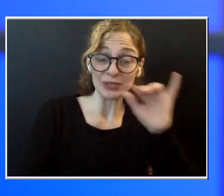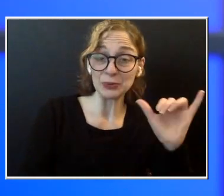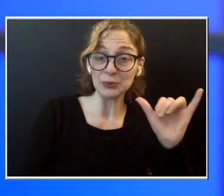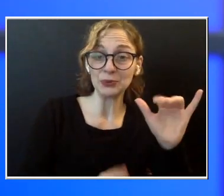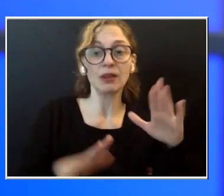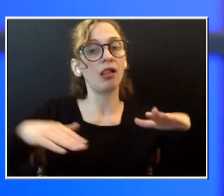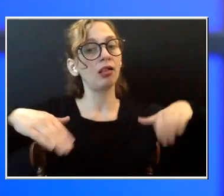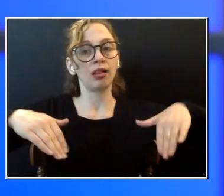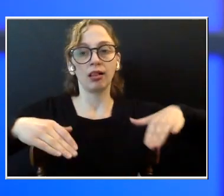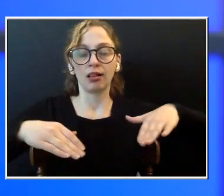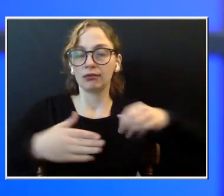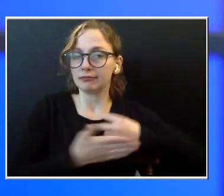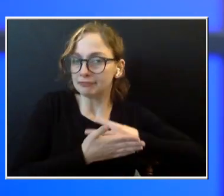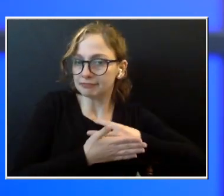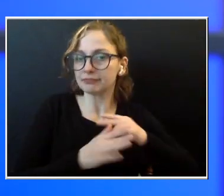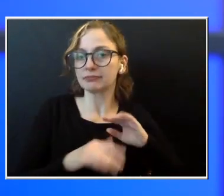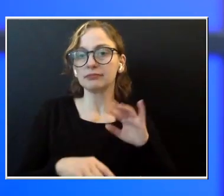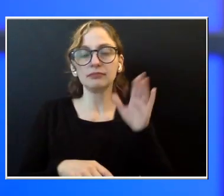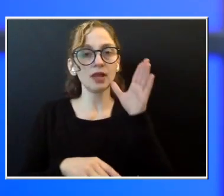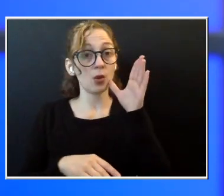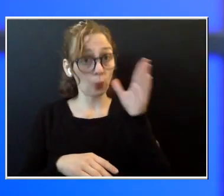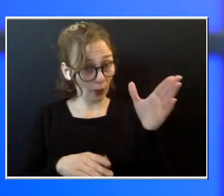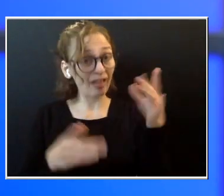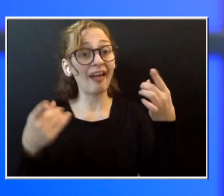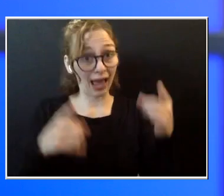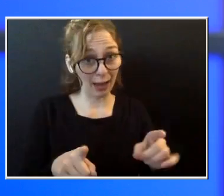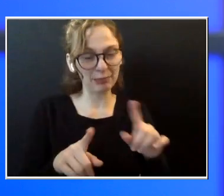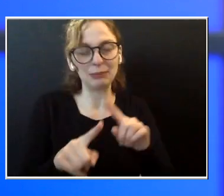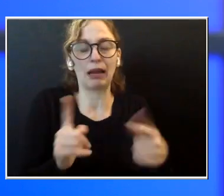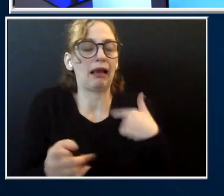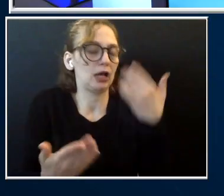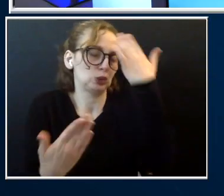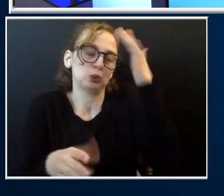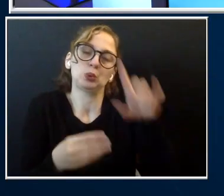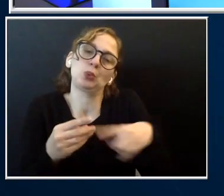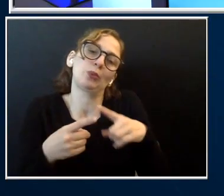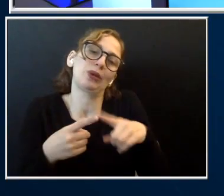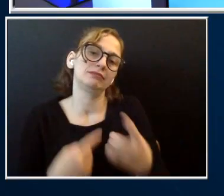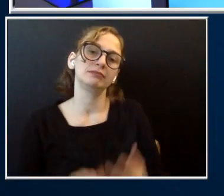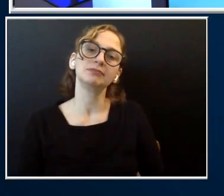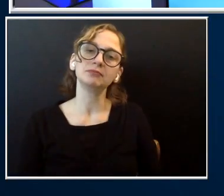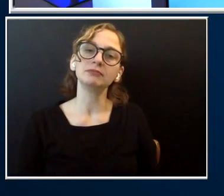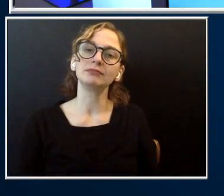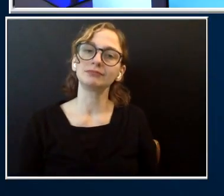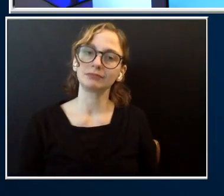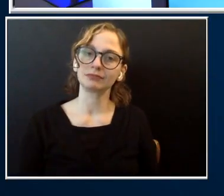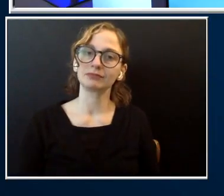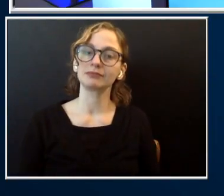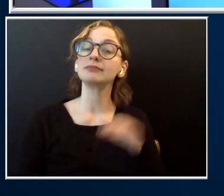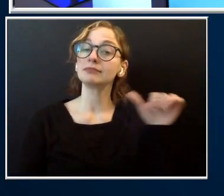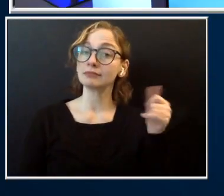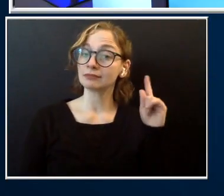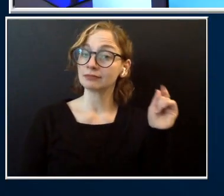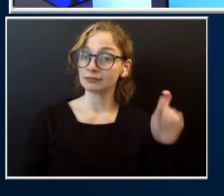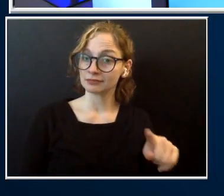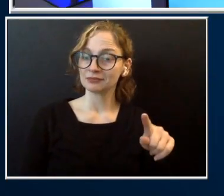roll out, but I can't give you a time frame for that one yet. Another question that came in is about the cost. Is